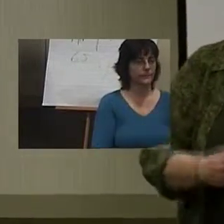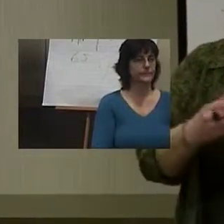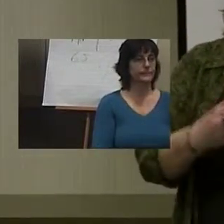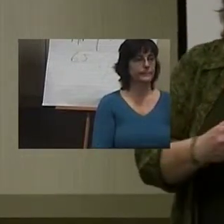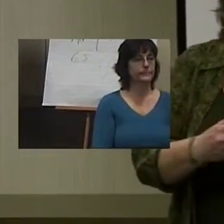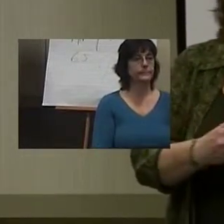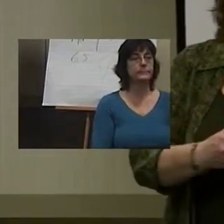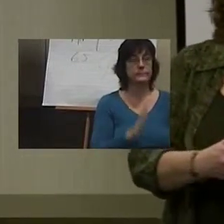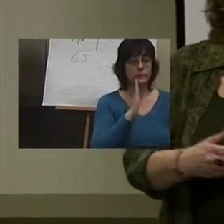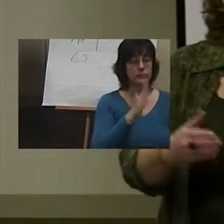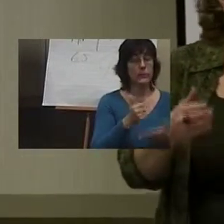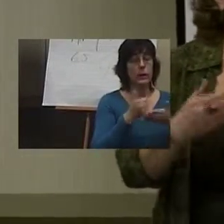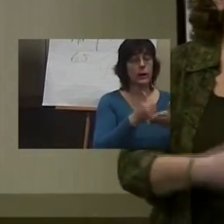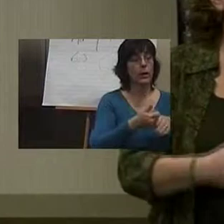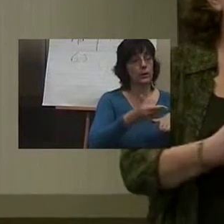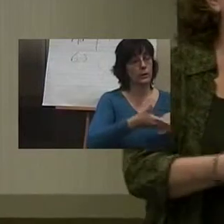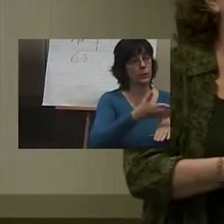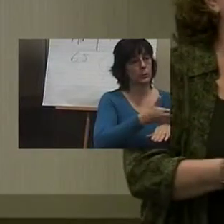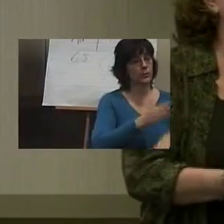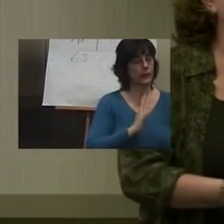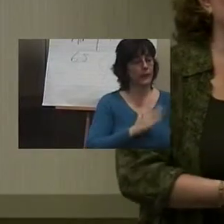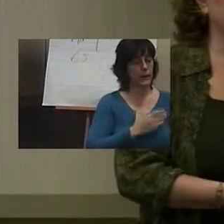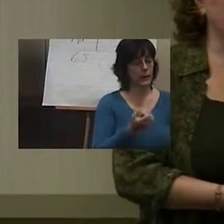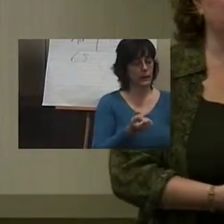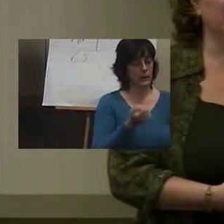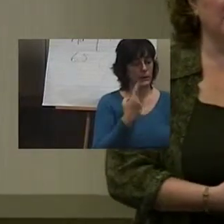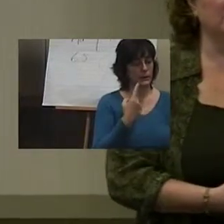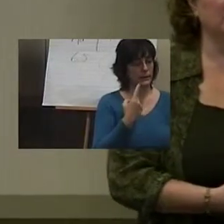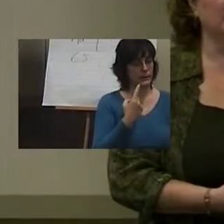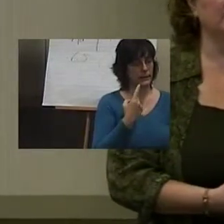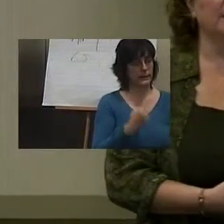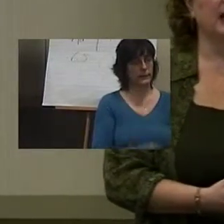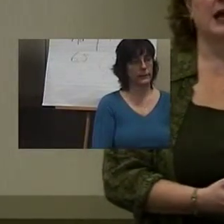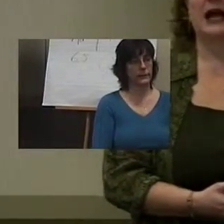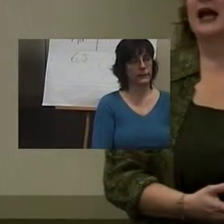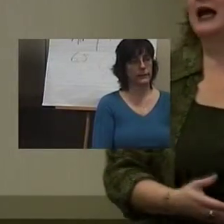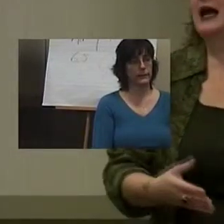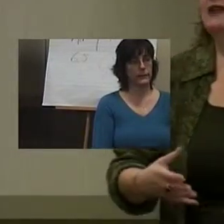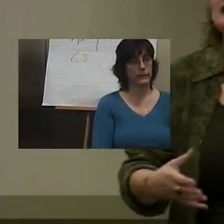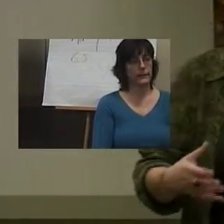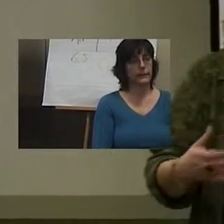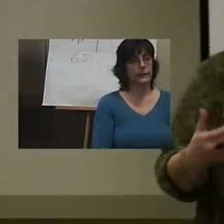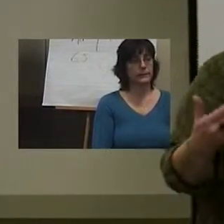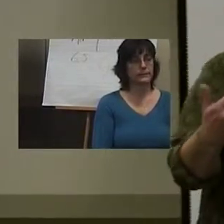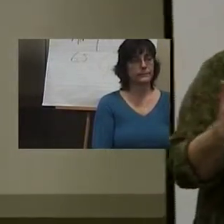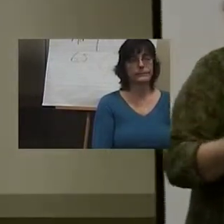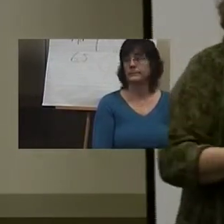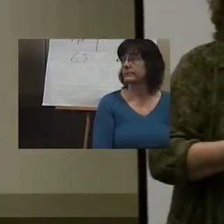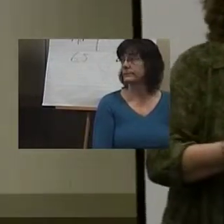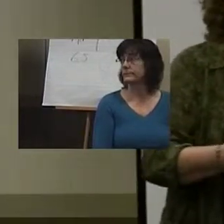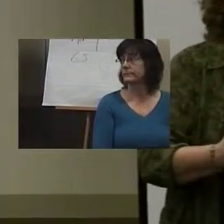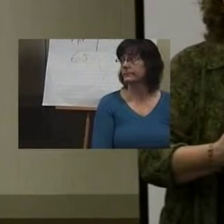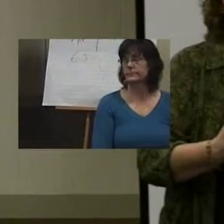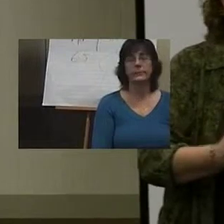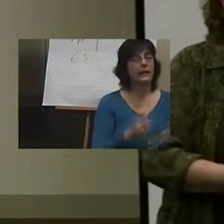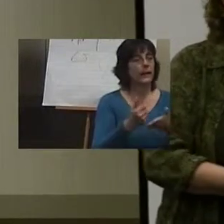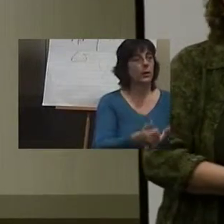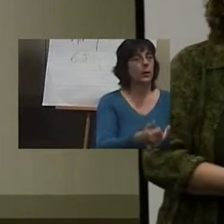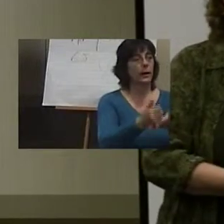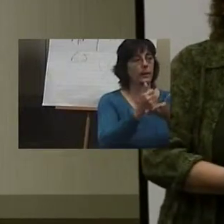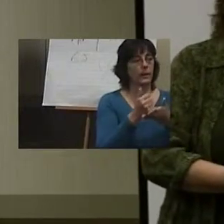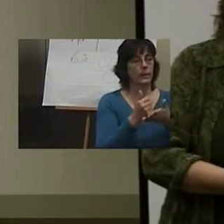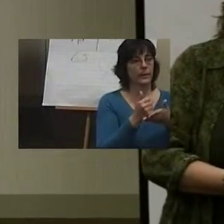This is going to help us improve our understanding of the problem behavior, and that's going to help us take